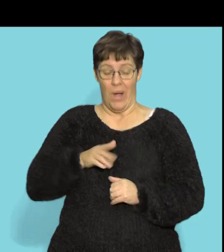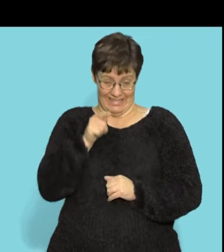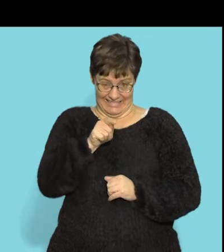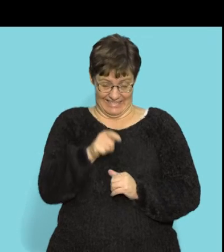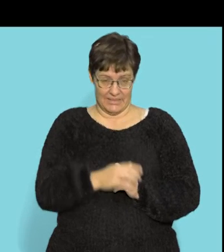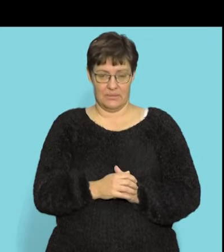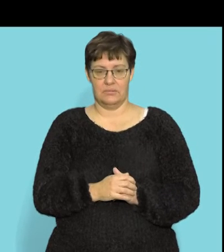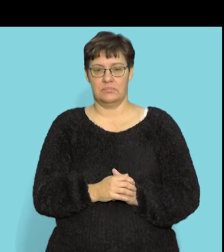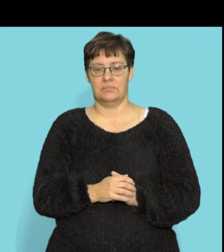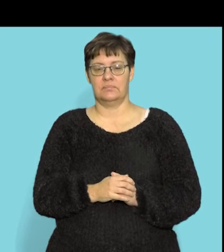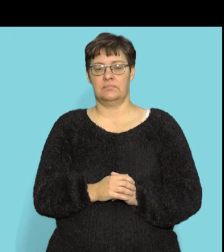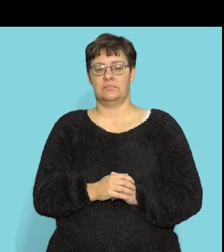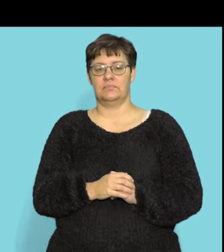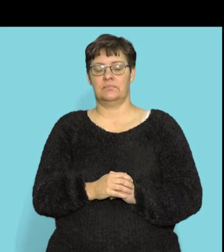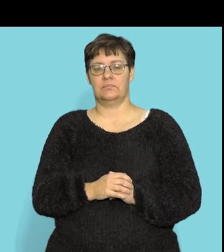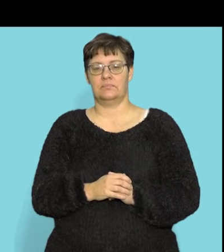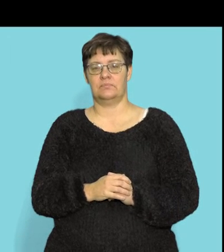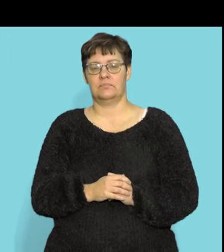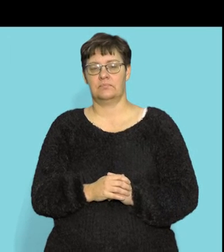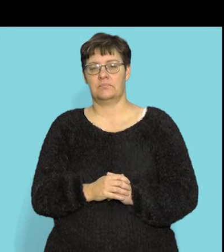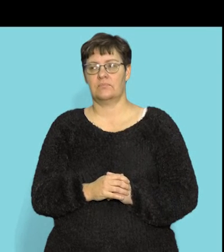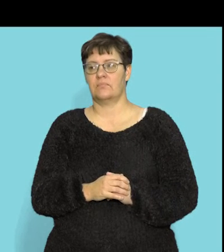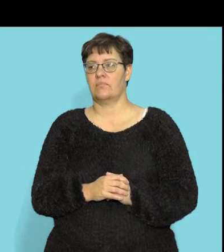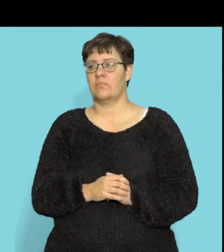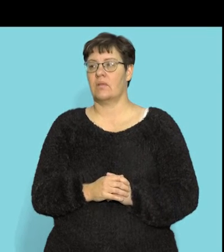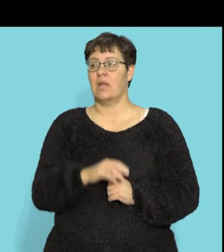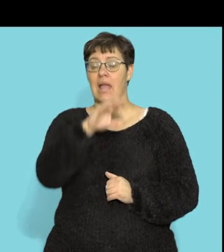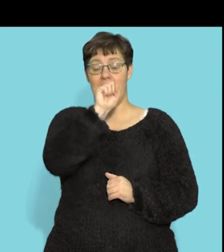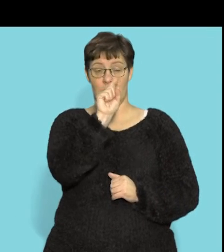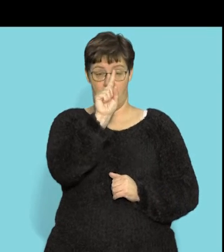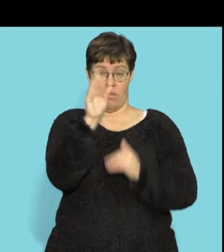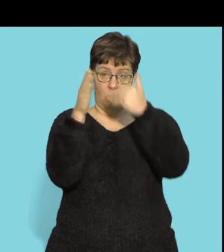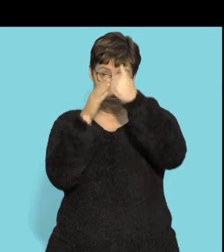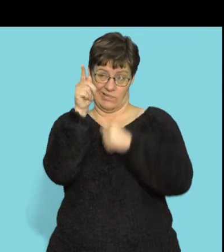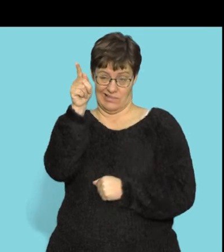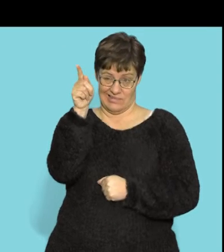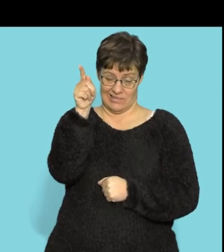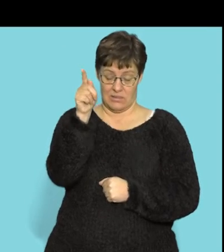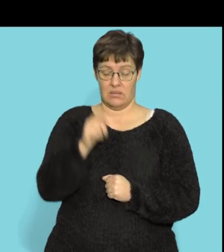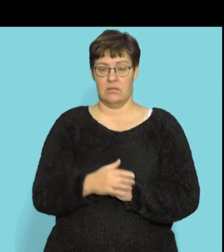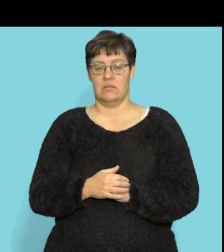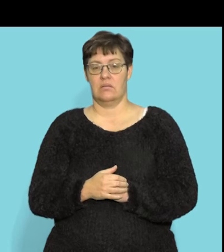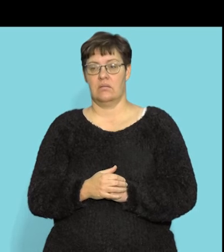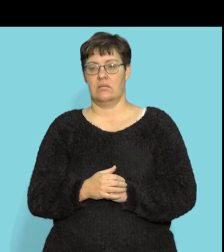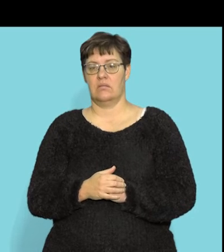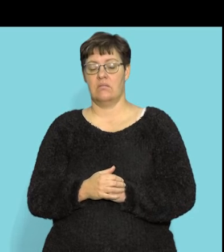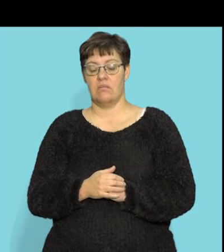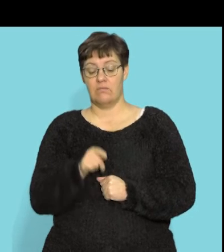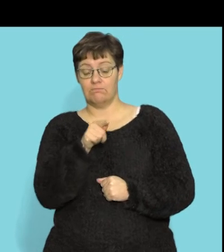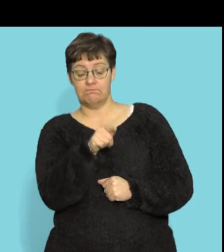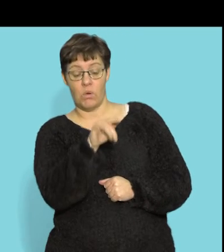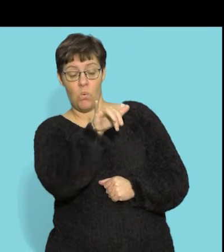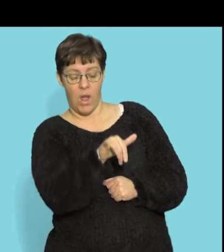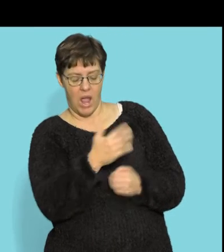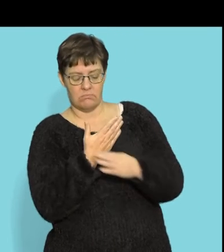we want, okay? Right, okay? So if S1 is closed, okay, we want the